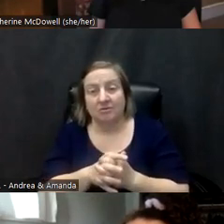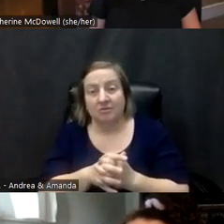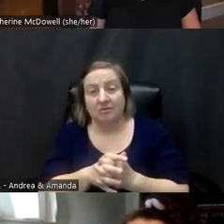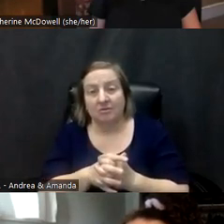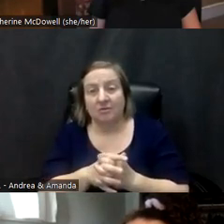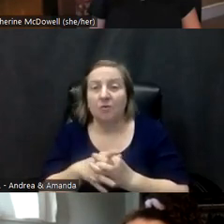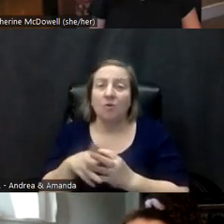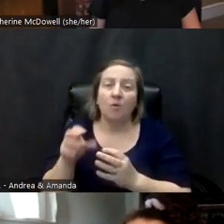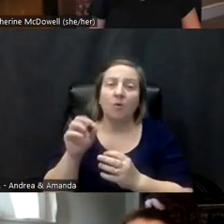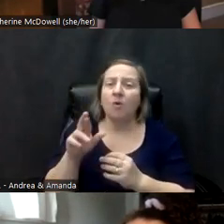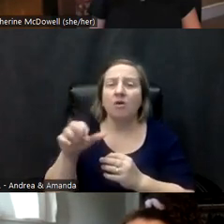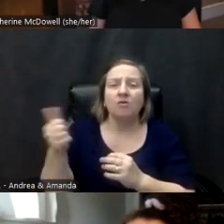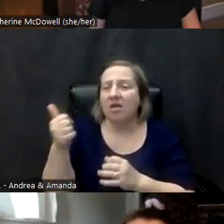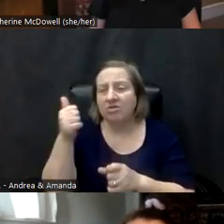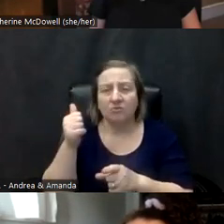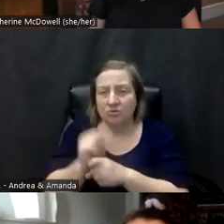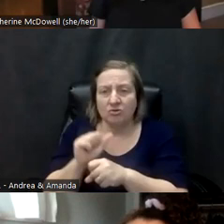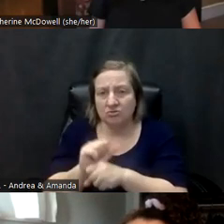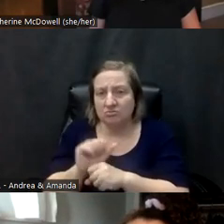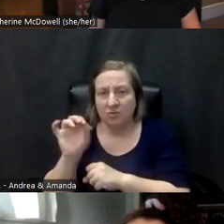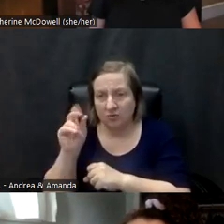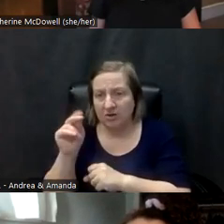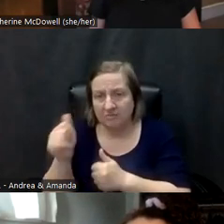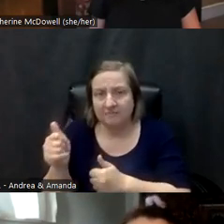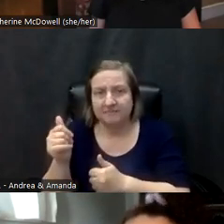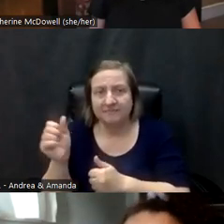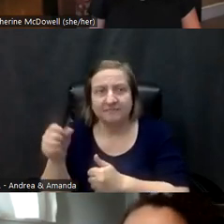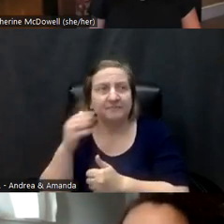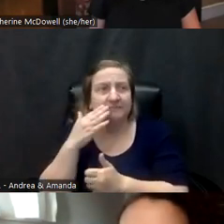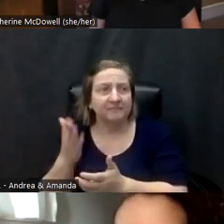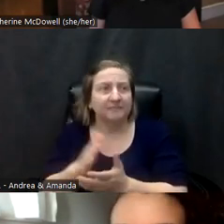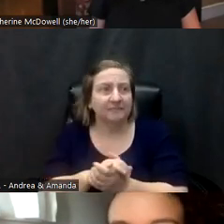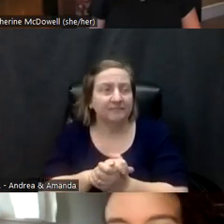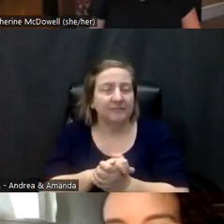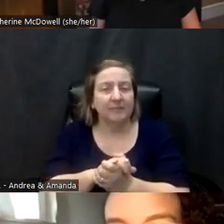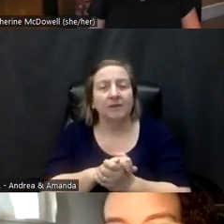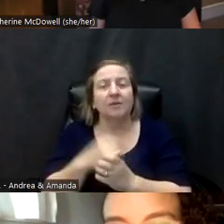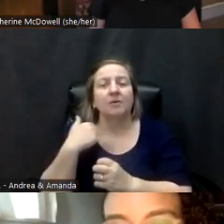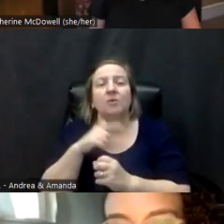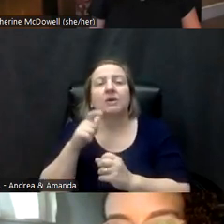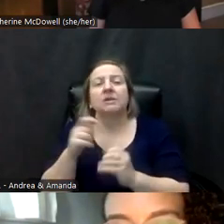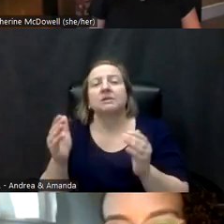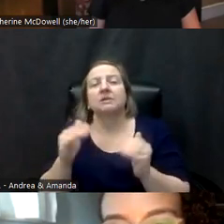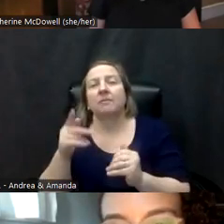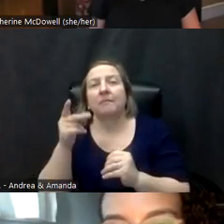work. Okay, yes. Thank you. We need to go to